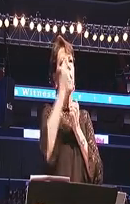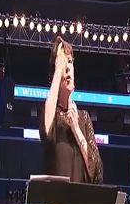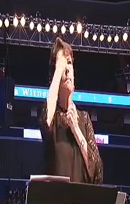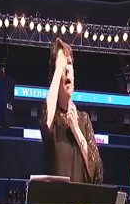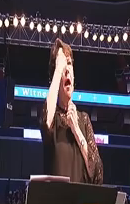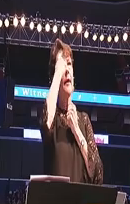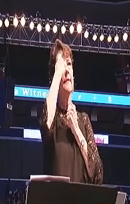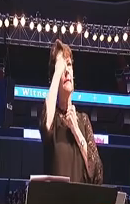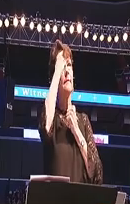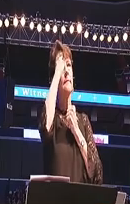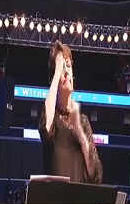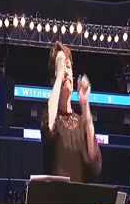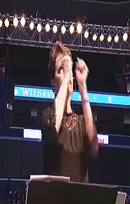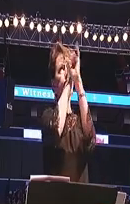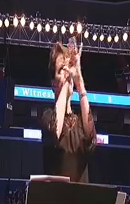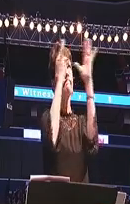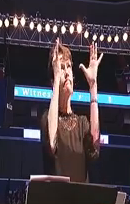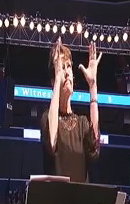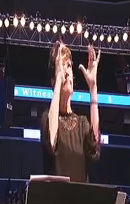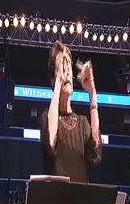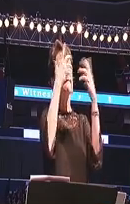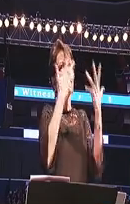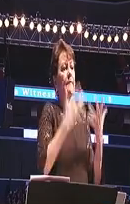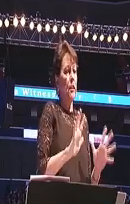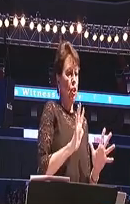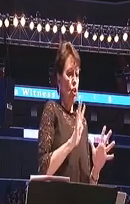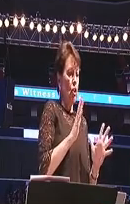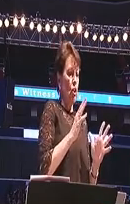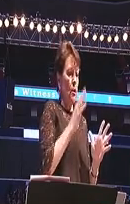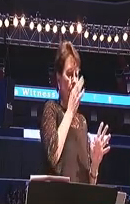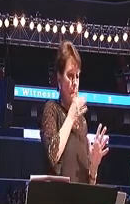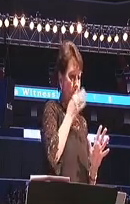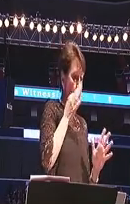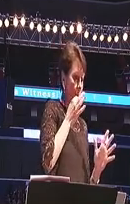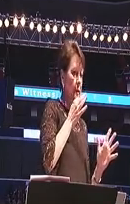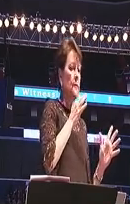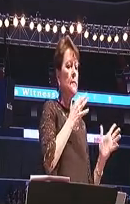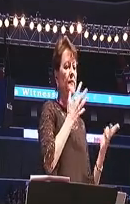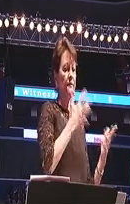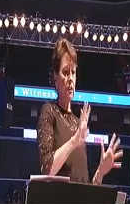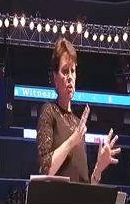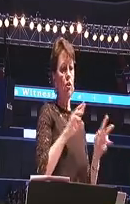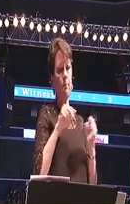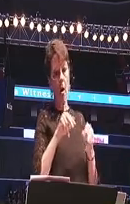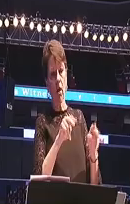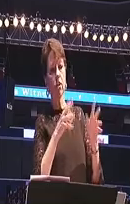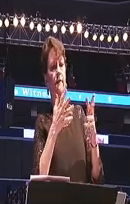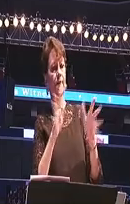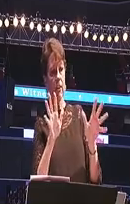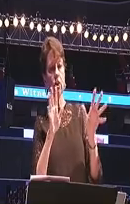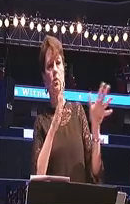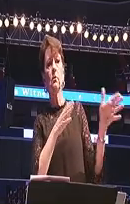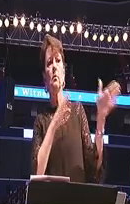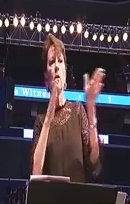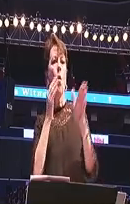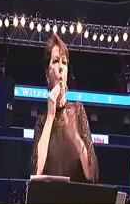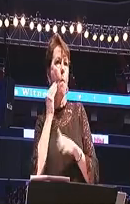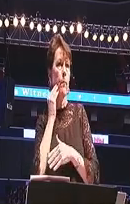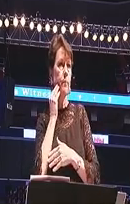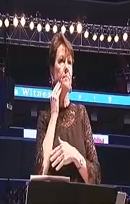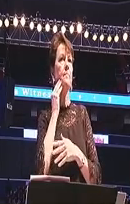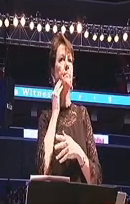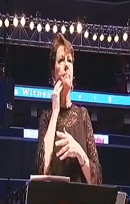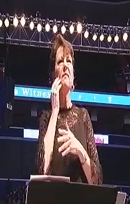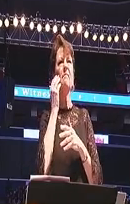when we leave this mass and then go to the match and finish the match and leave the match, that we will look in the mirror